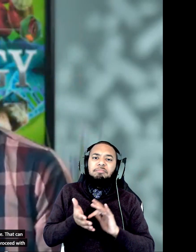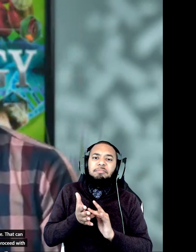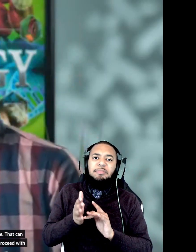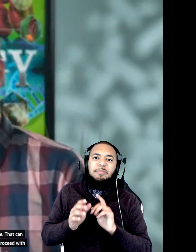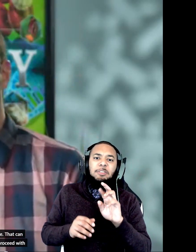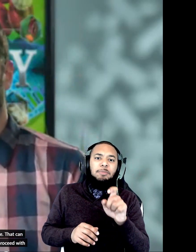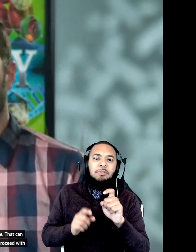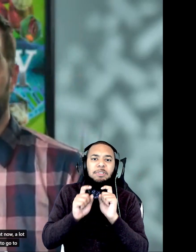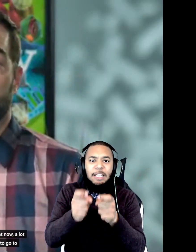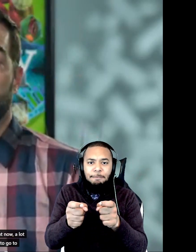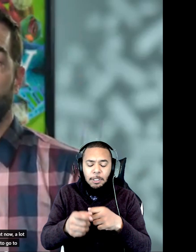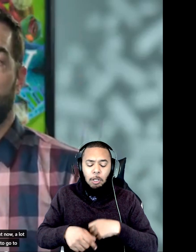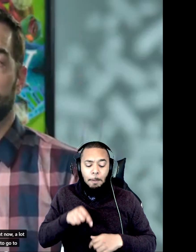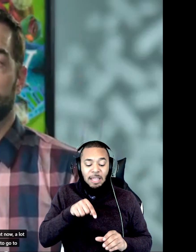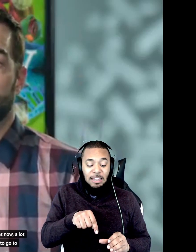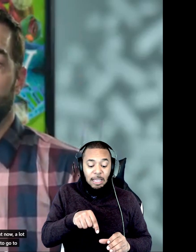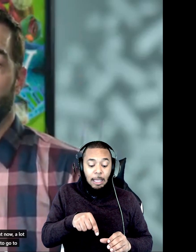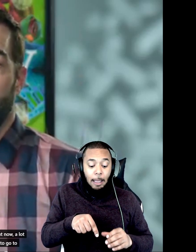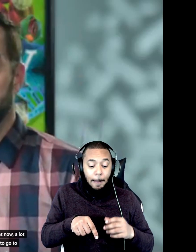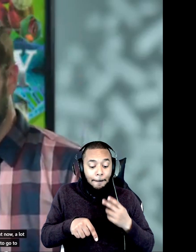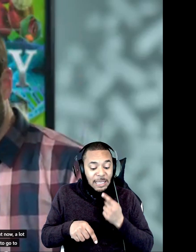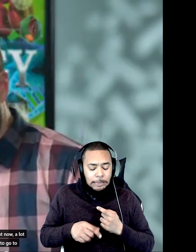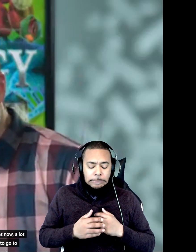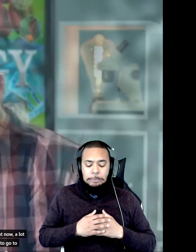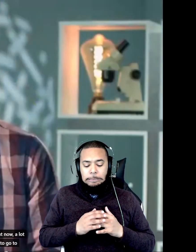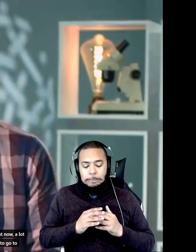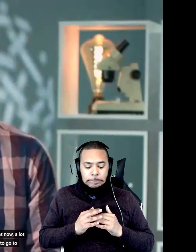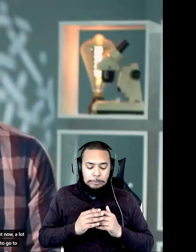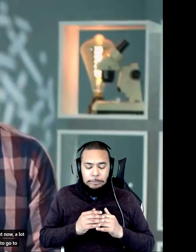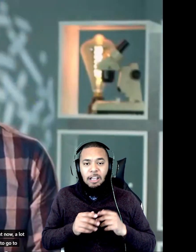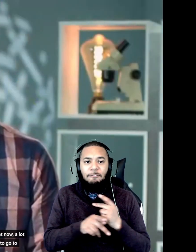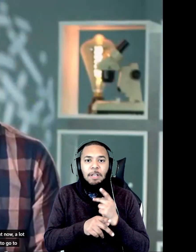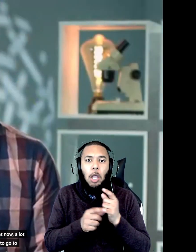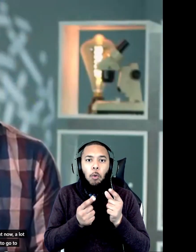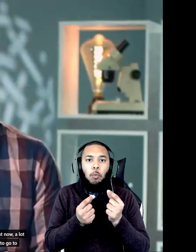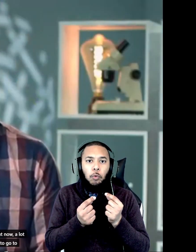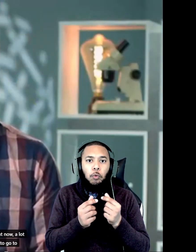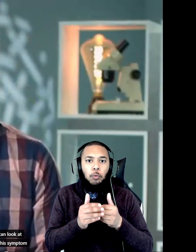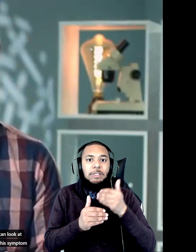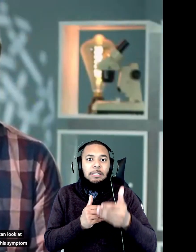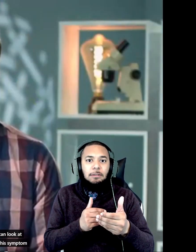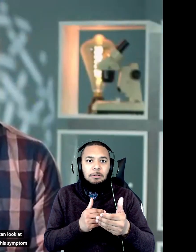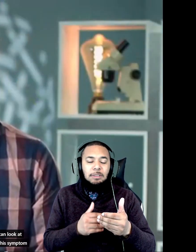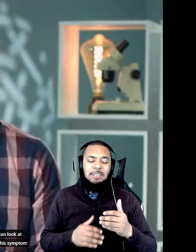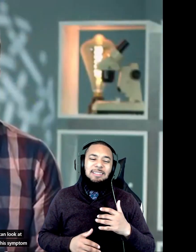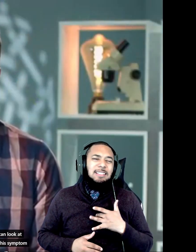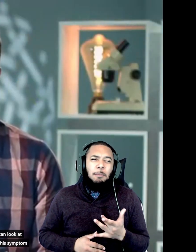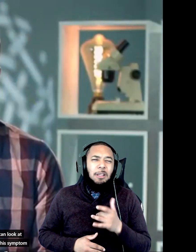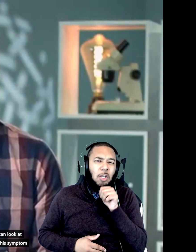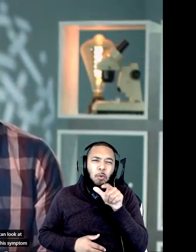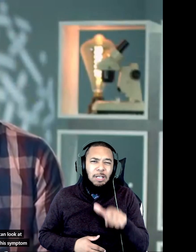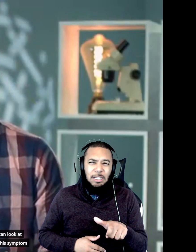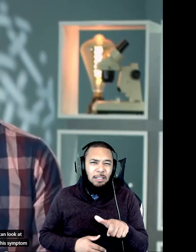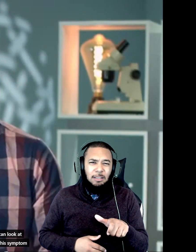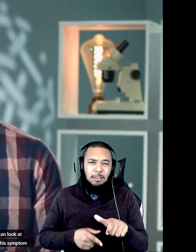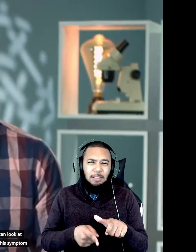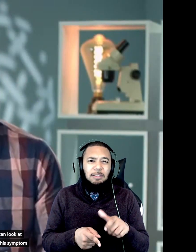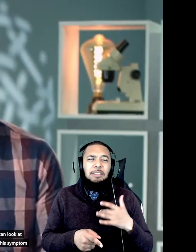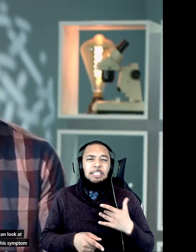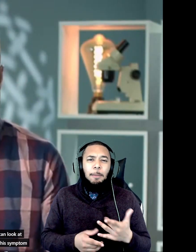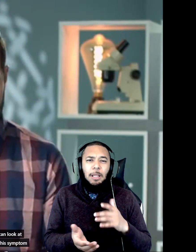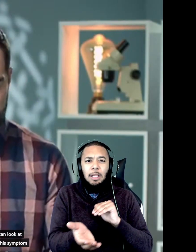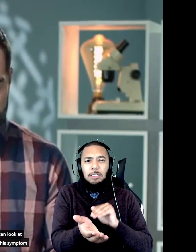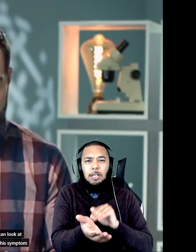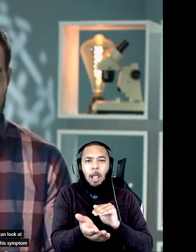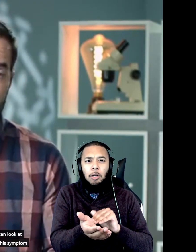we proceed with our treatment options, right? Now, a lot of times we don't need to go to that step, right? A doctor can look at you and say,